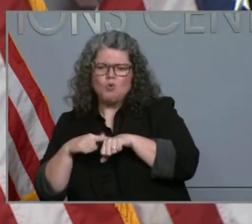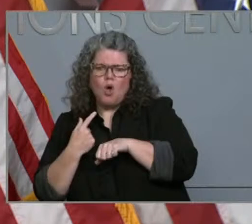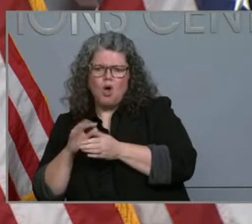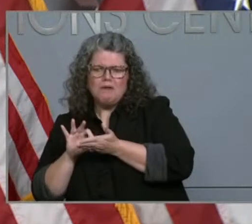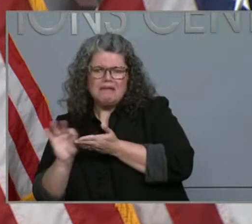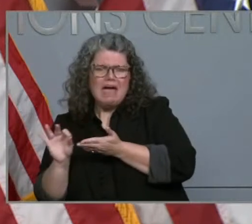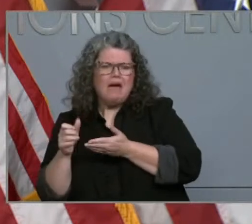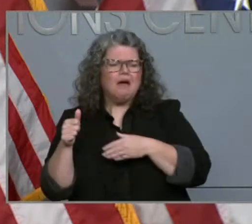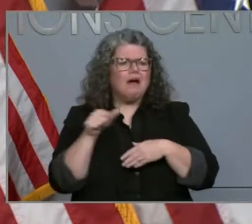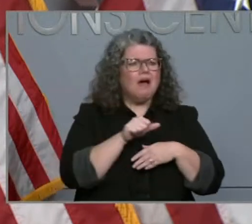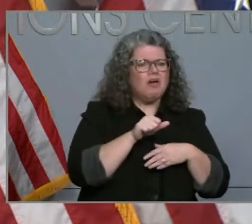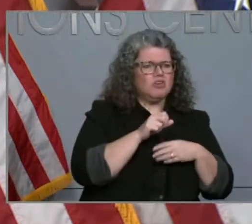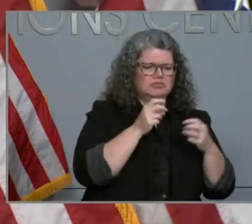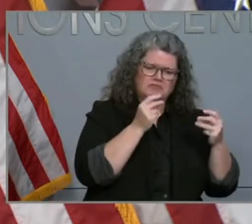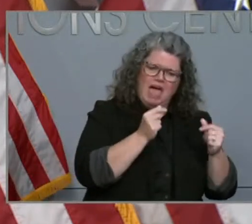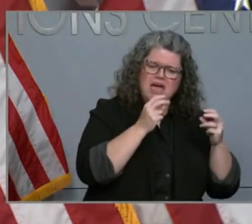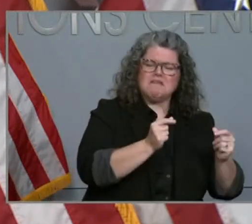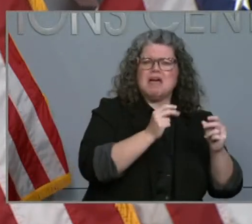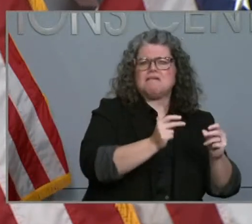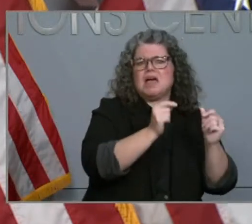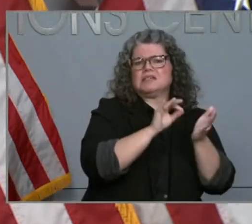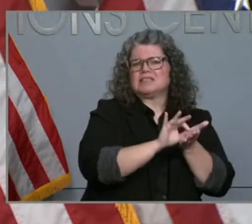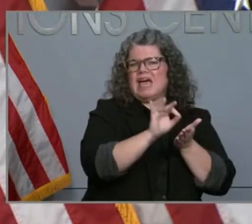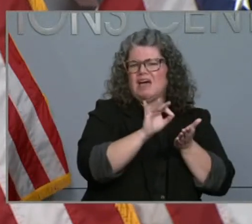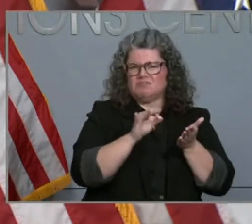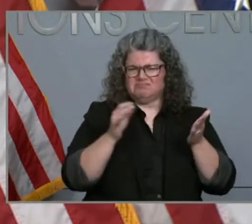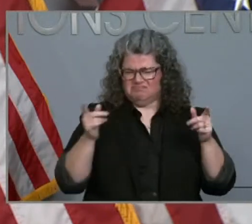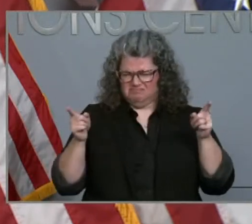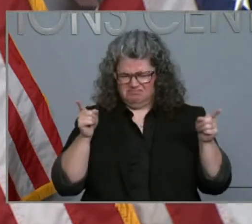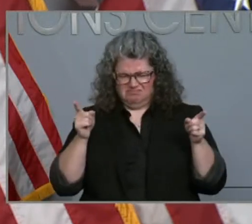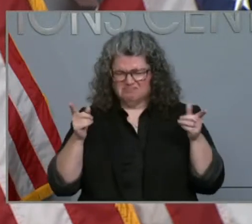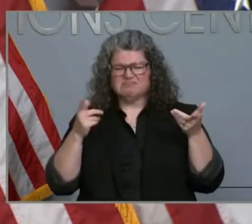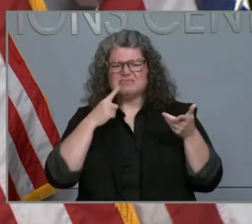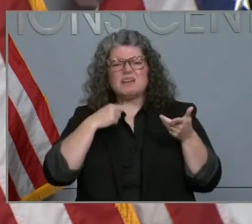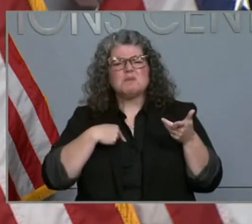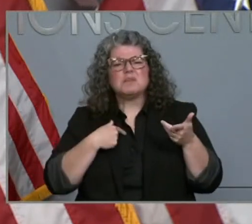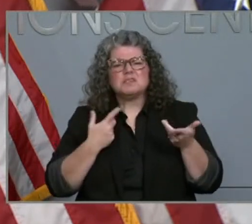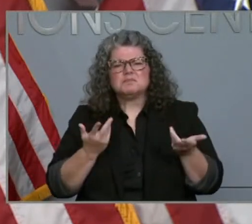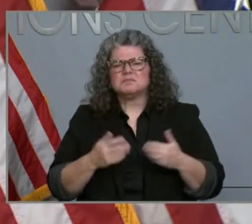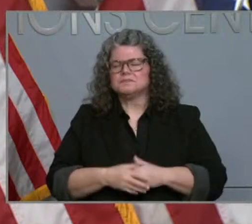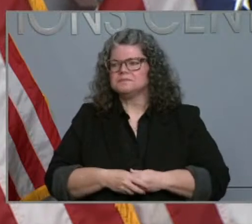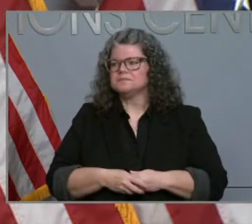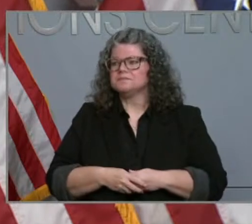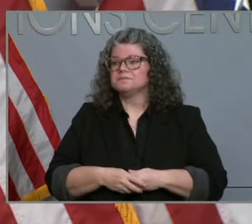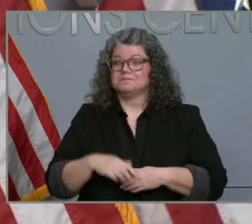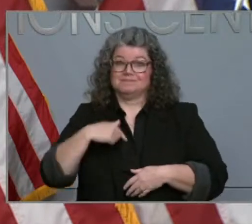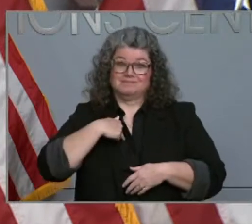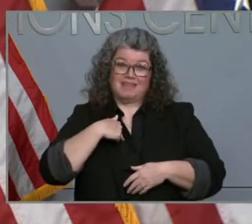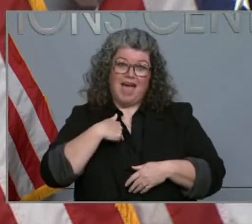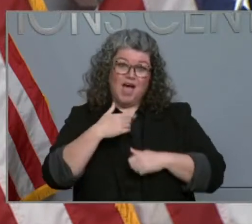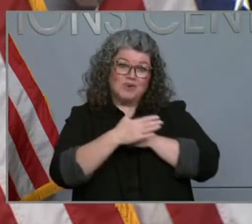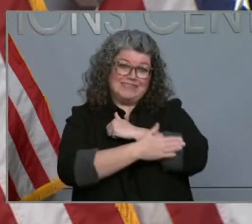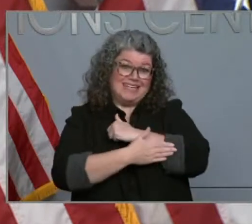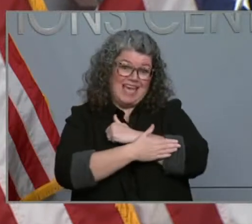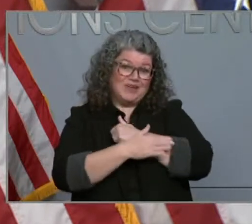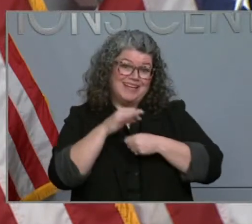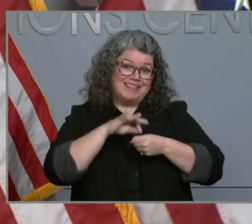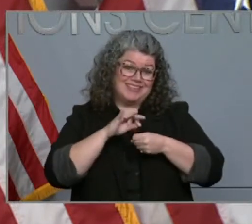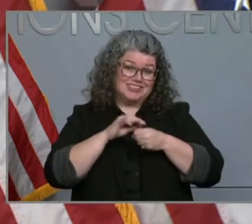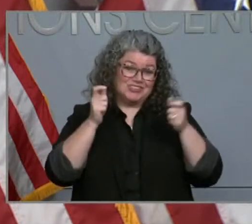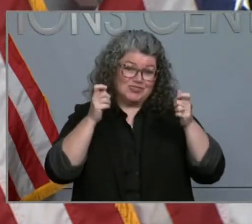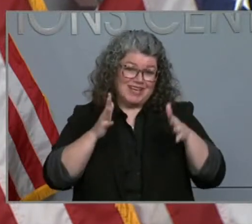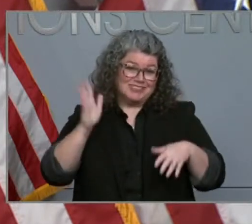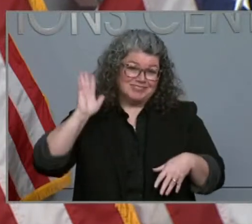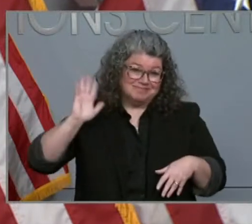to get some votes counted in some parts of counties than others, what that delay is for? So having been a county elections director